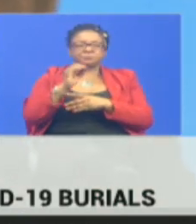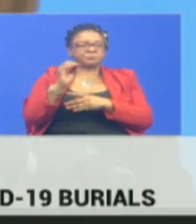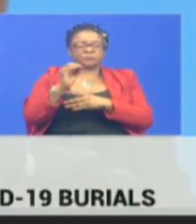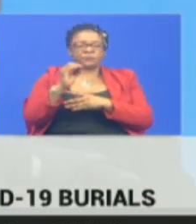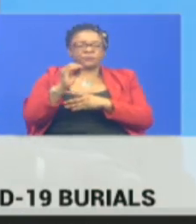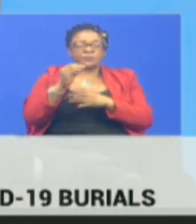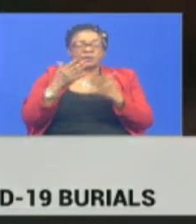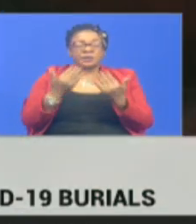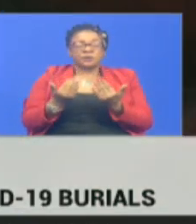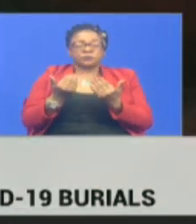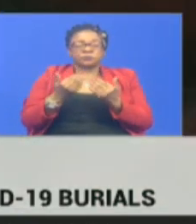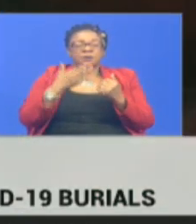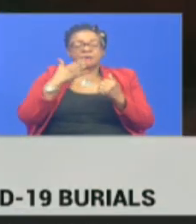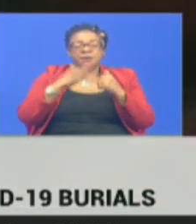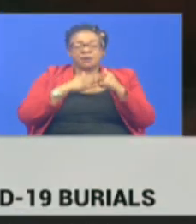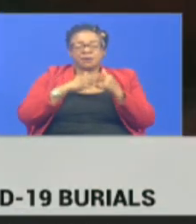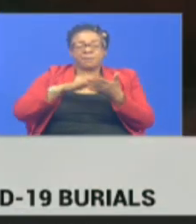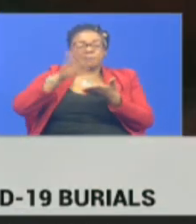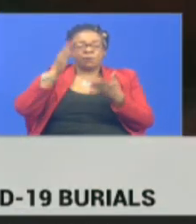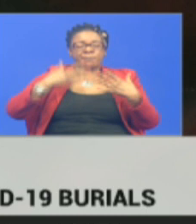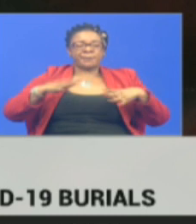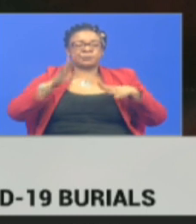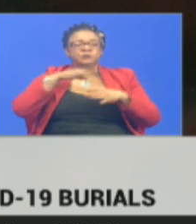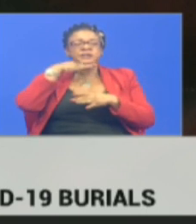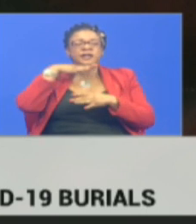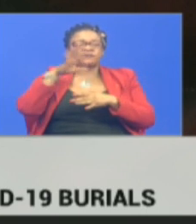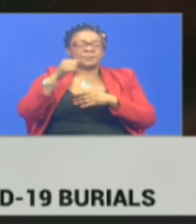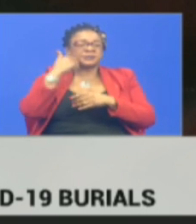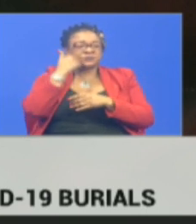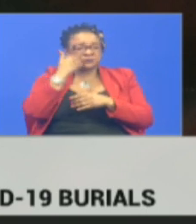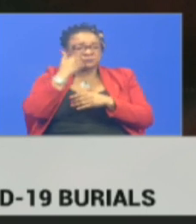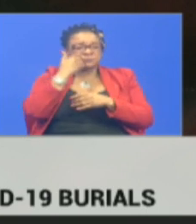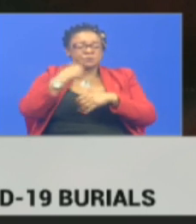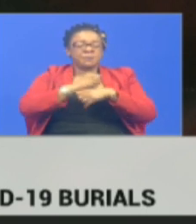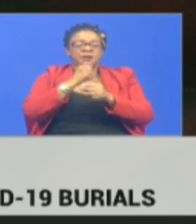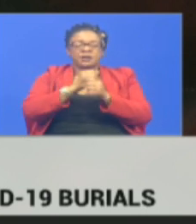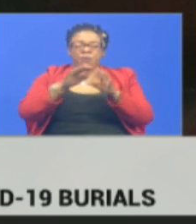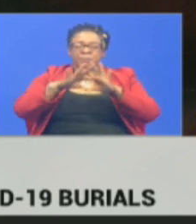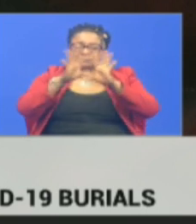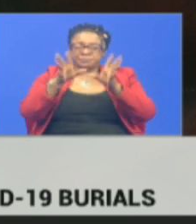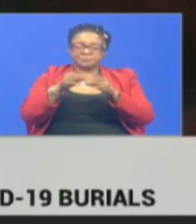and 9 more patients have died from the disease, raising the death toll to